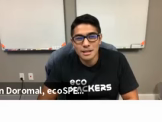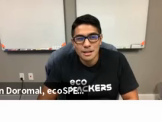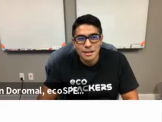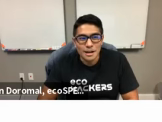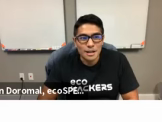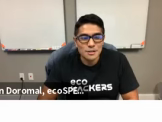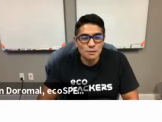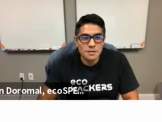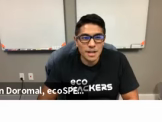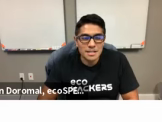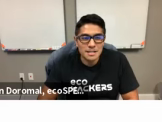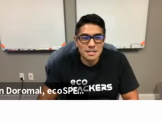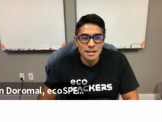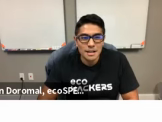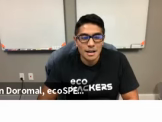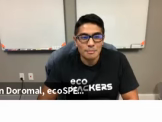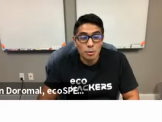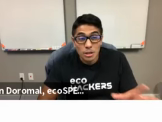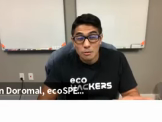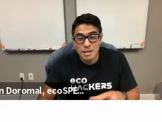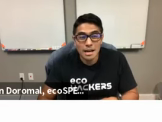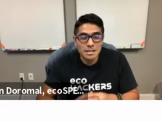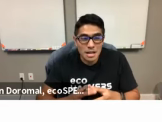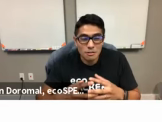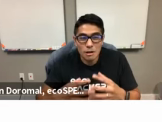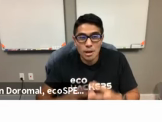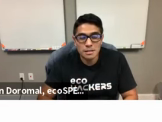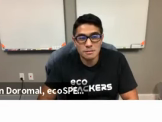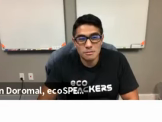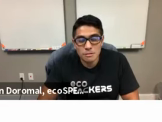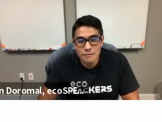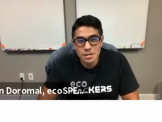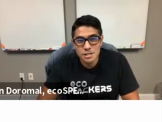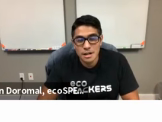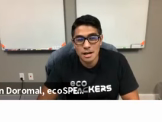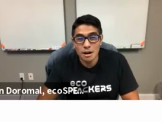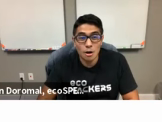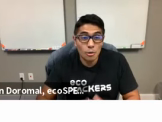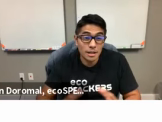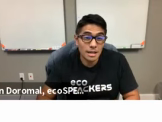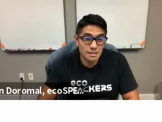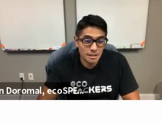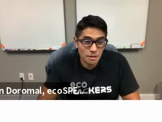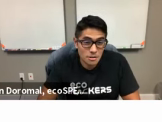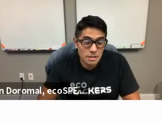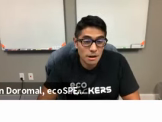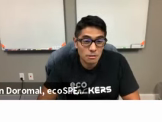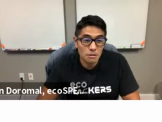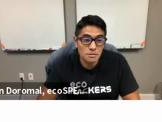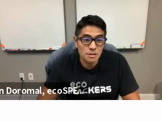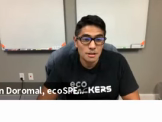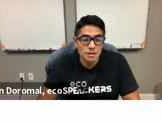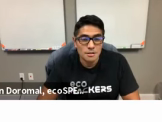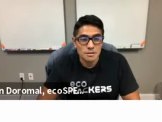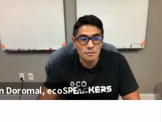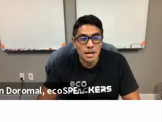need the exclusive license, but we use that as a great way to leverage a way to get our seed round